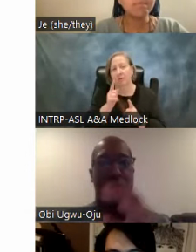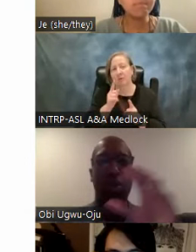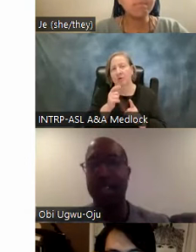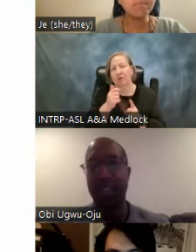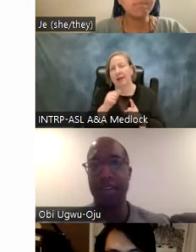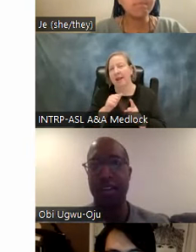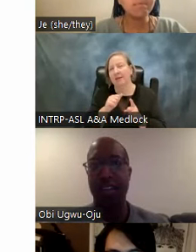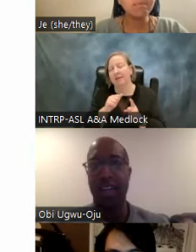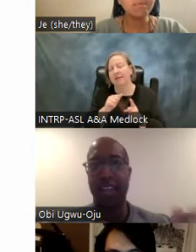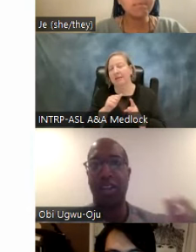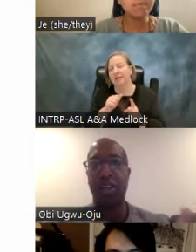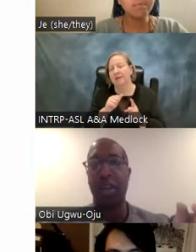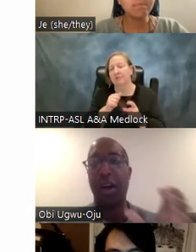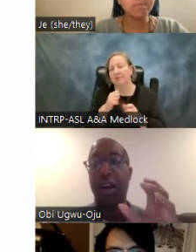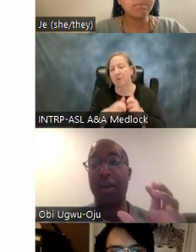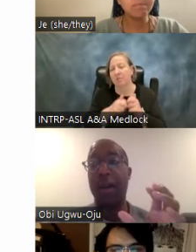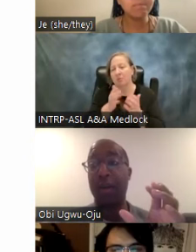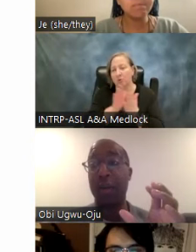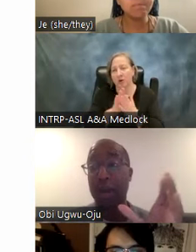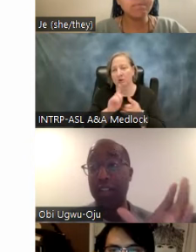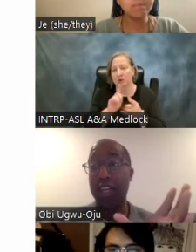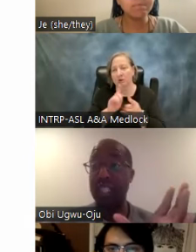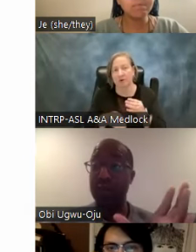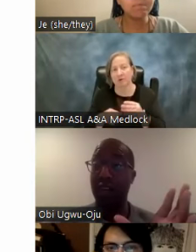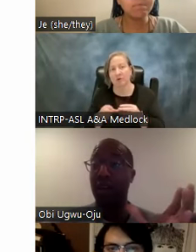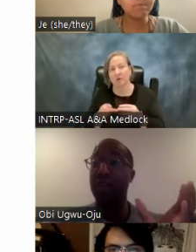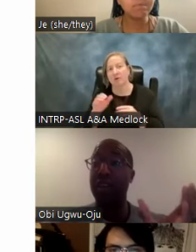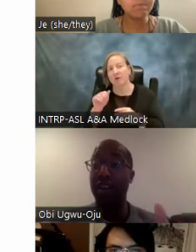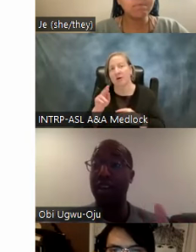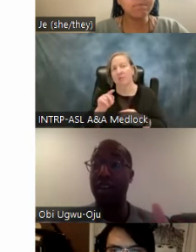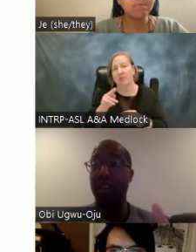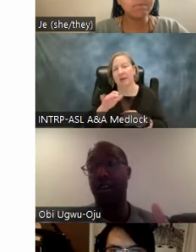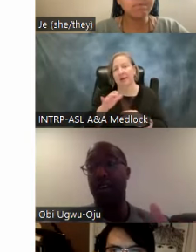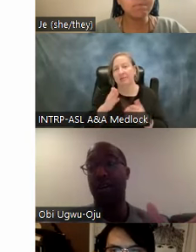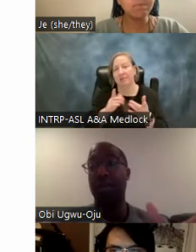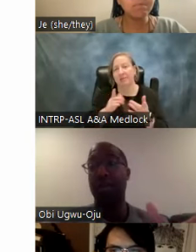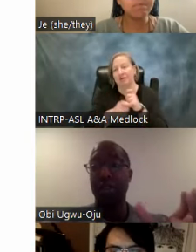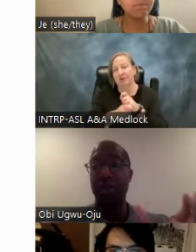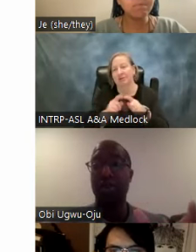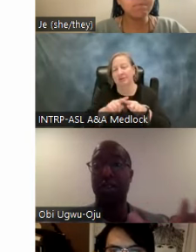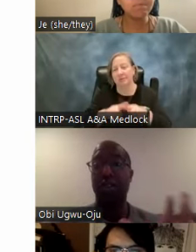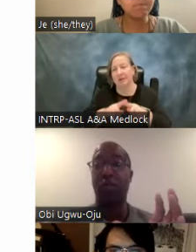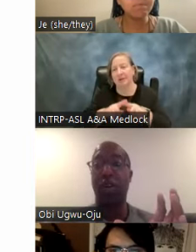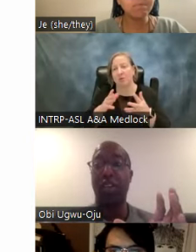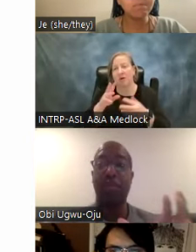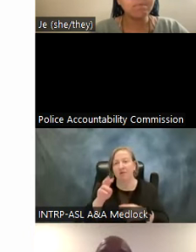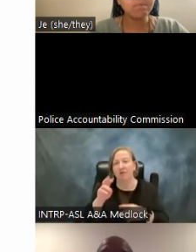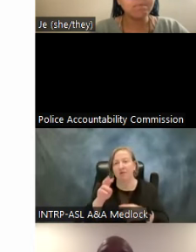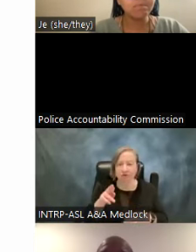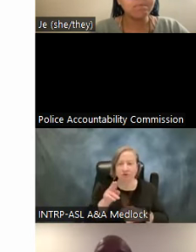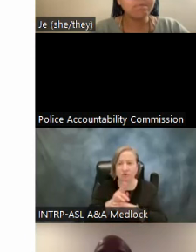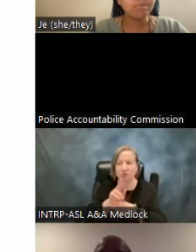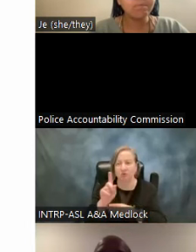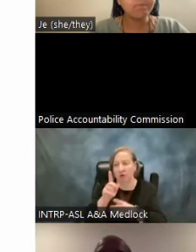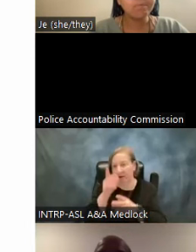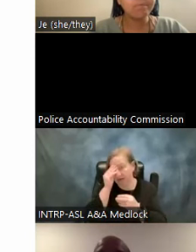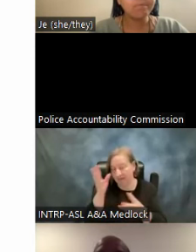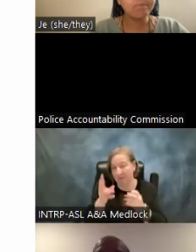to like request to get that done. And automatic might change depending on whatever vendor is used and where the information is